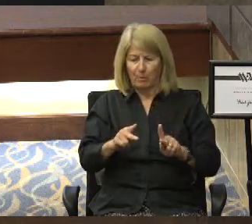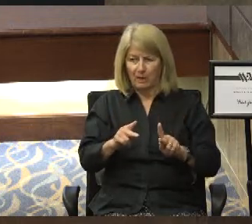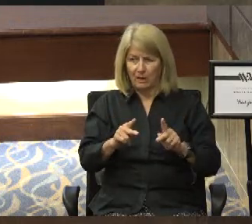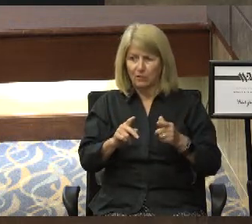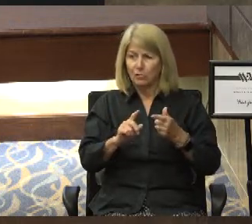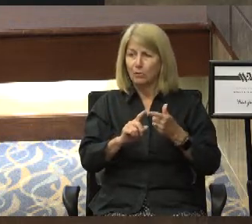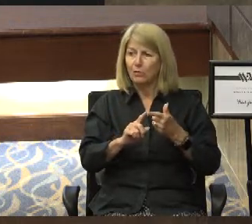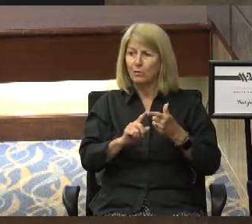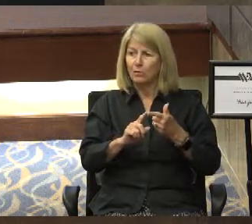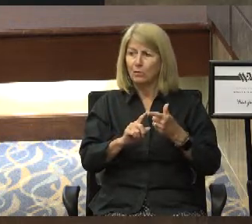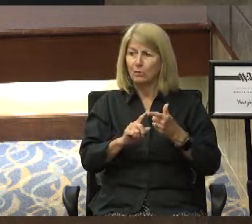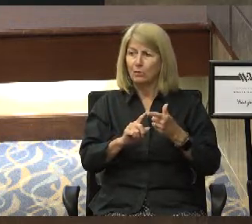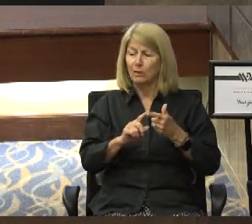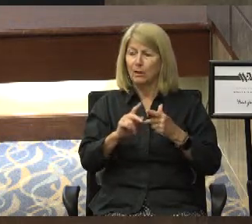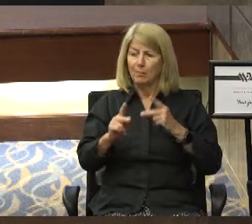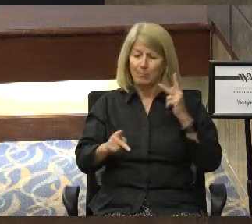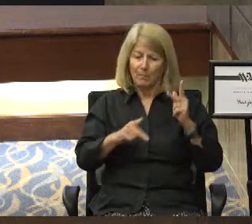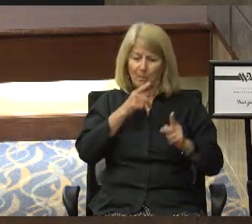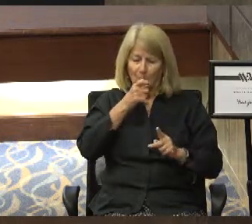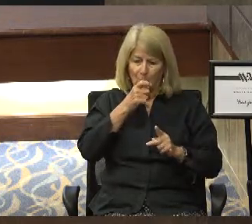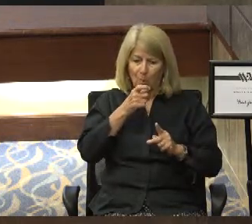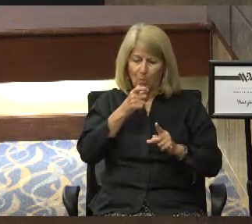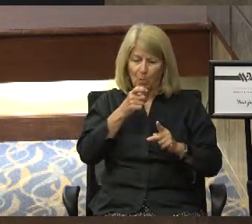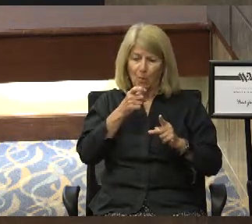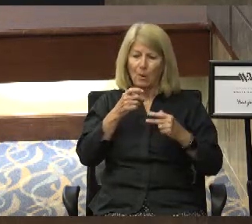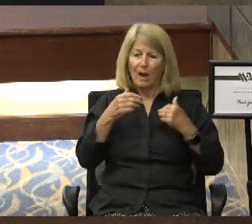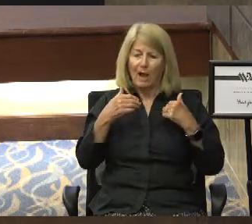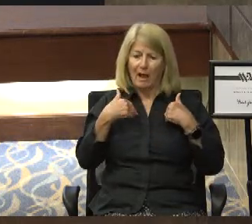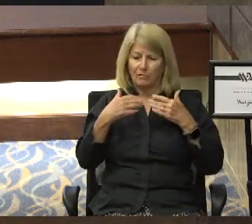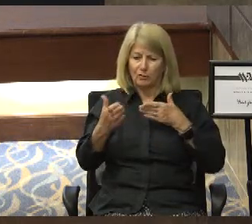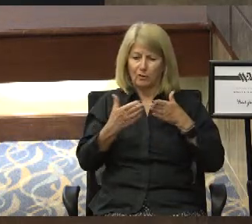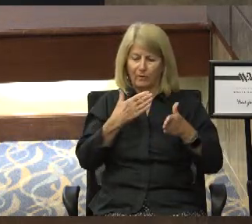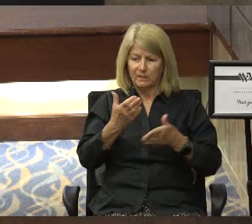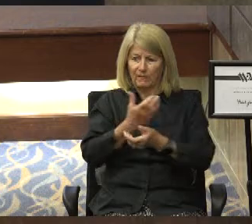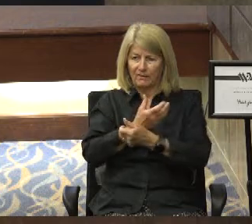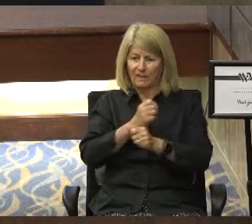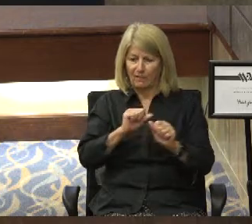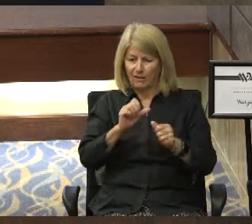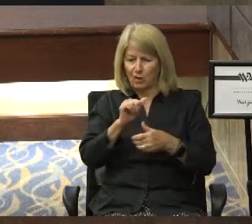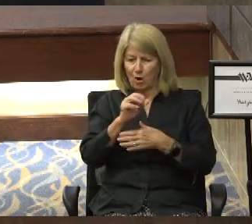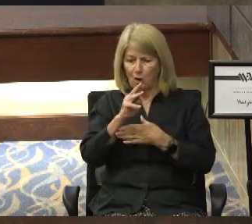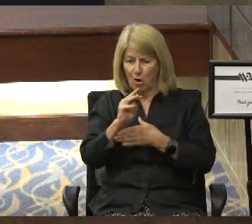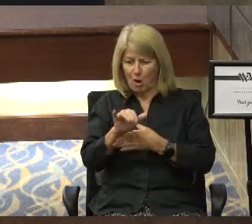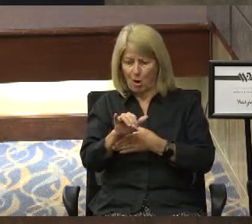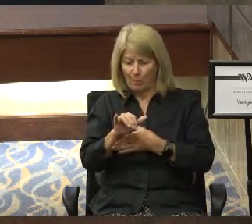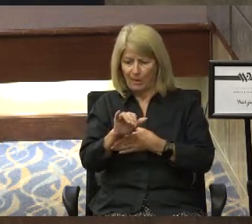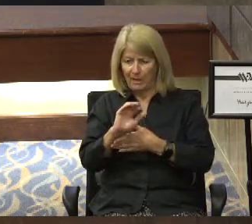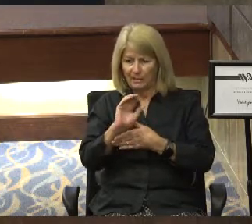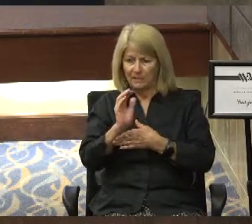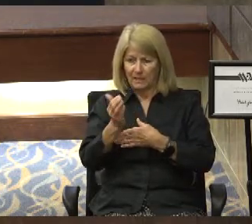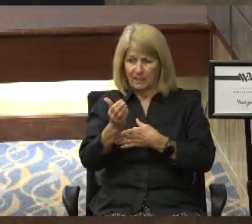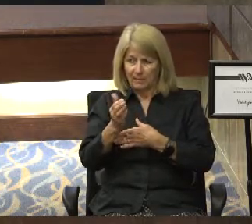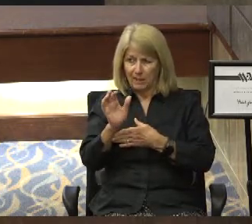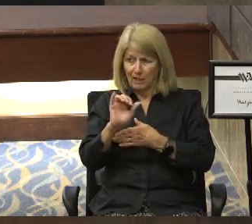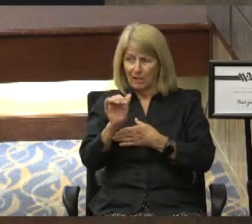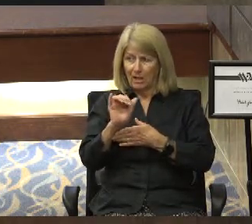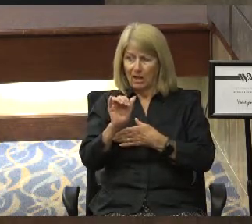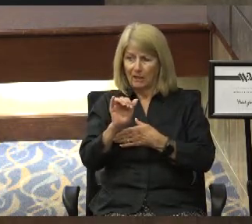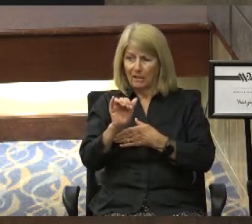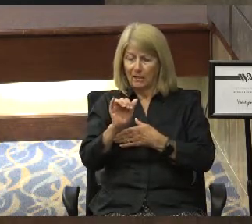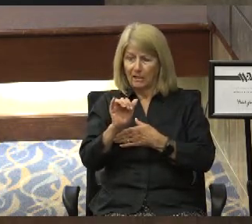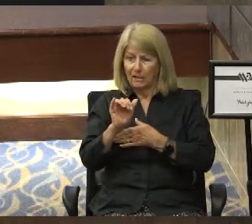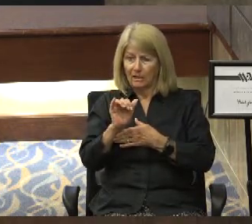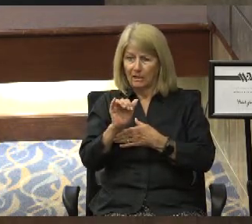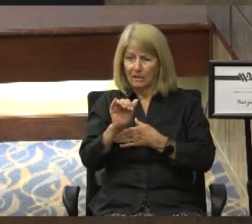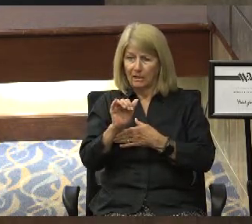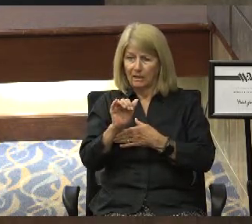the folks who are seeking the services of the Salvation Army, it feels like it's a win. It's meeting the Salvation Army's core need, which is that